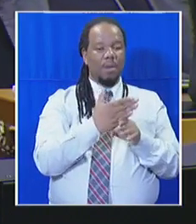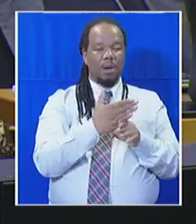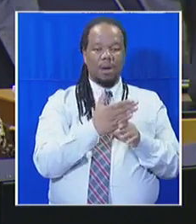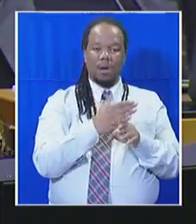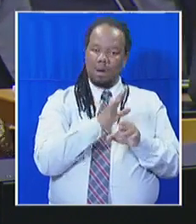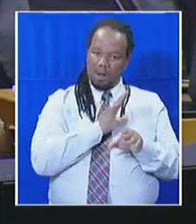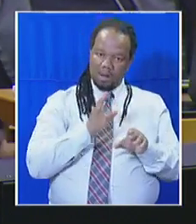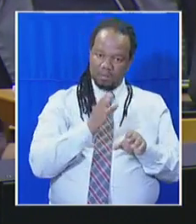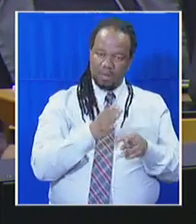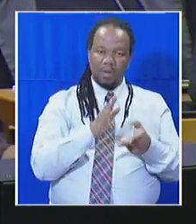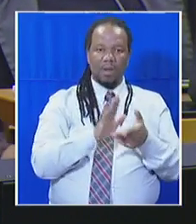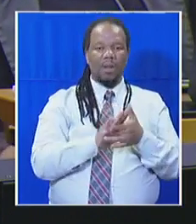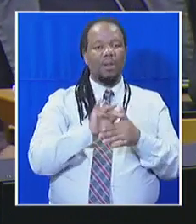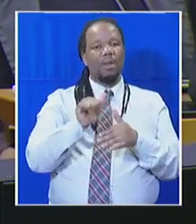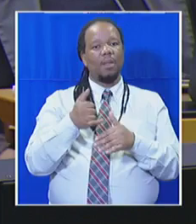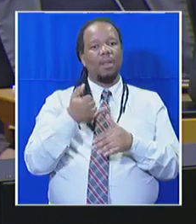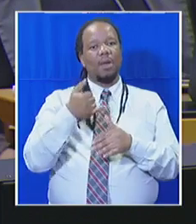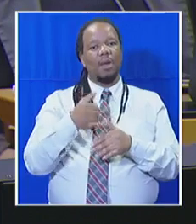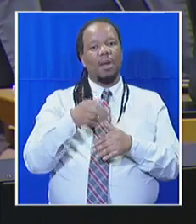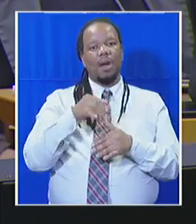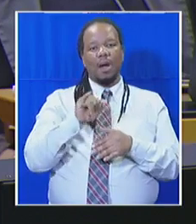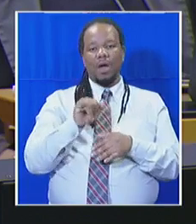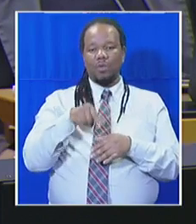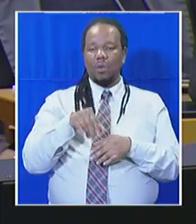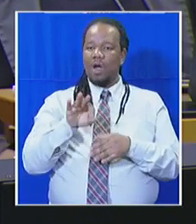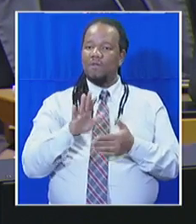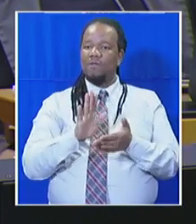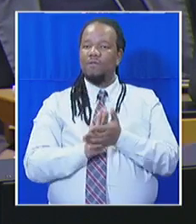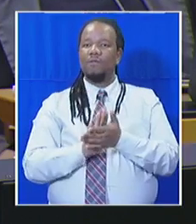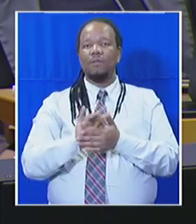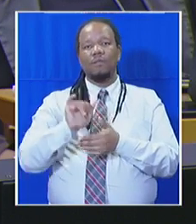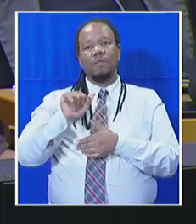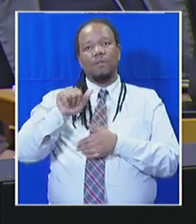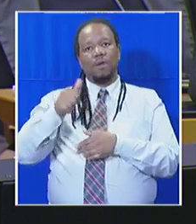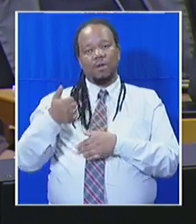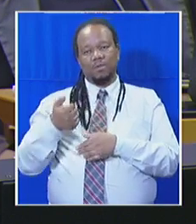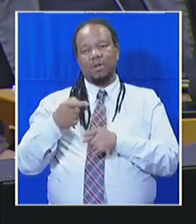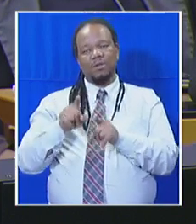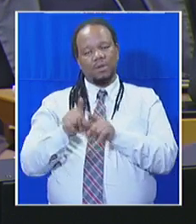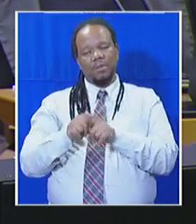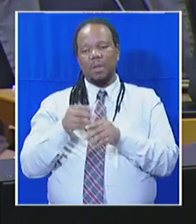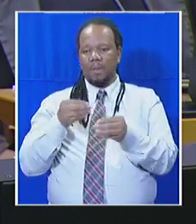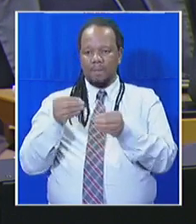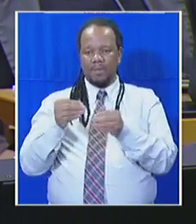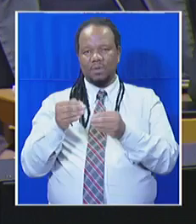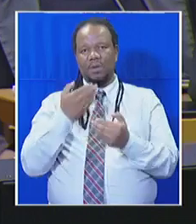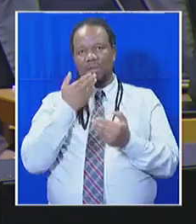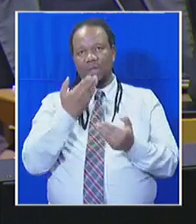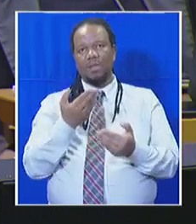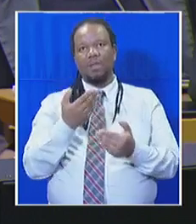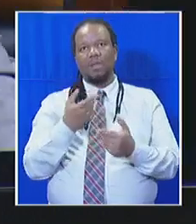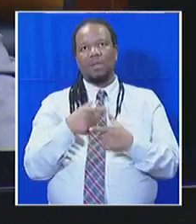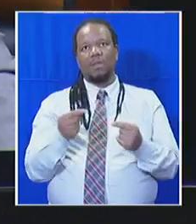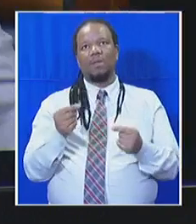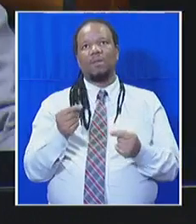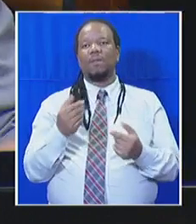the IQMS to the QMS, which embodies an element of quality management. I thank you, Honourable Chairperson.